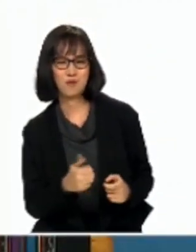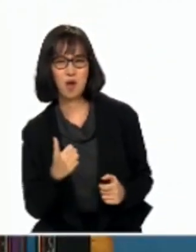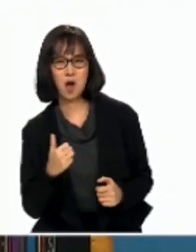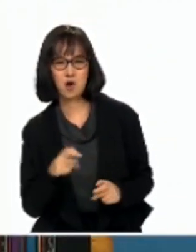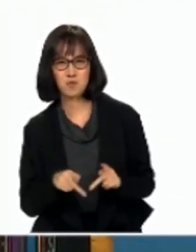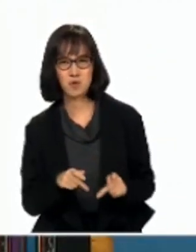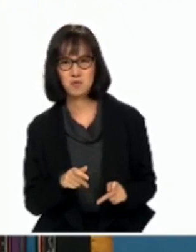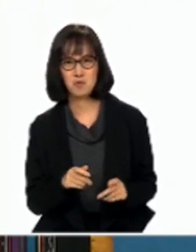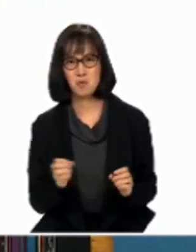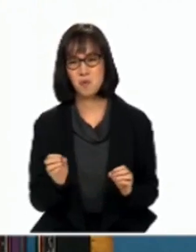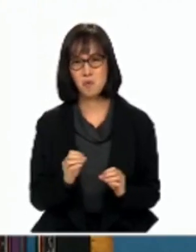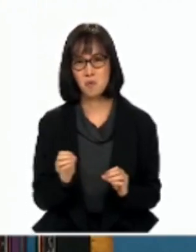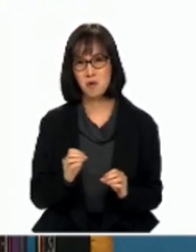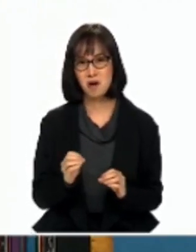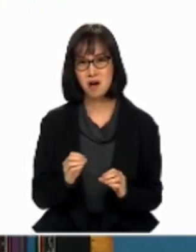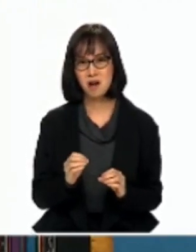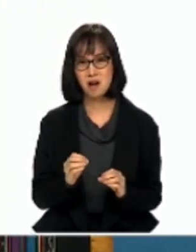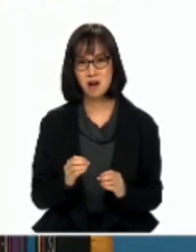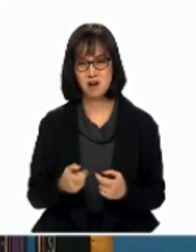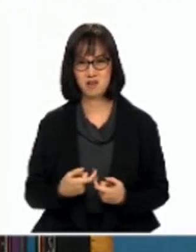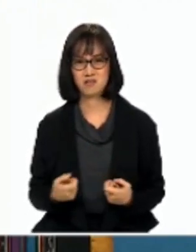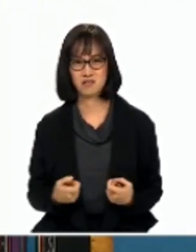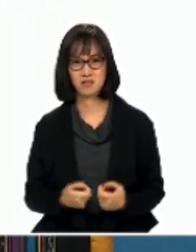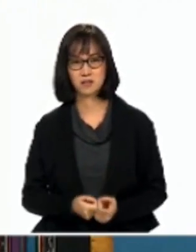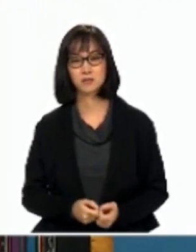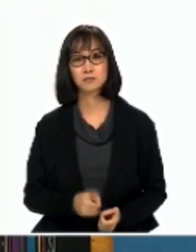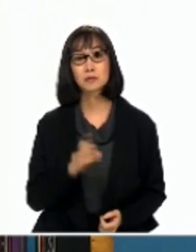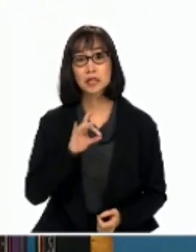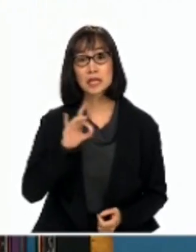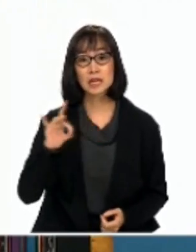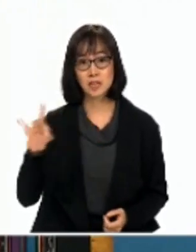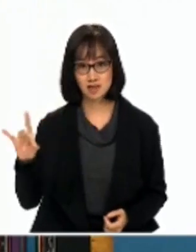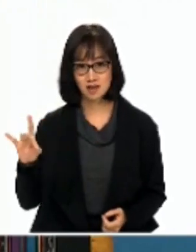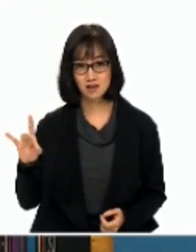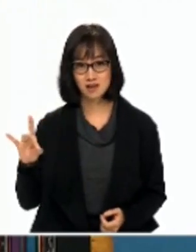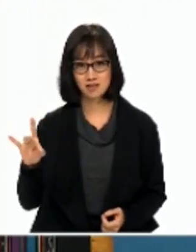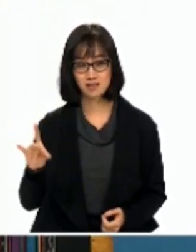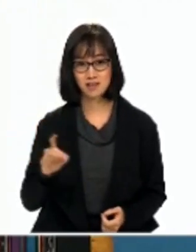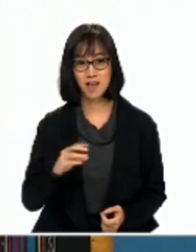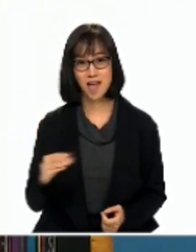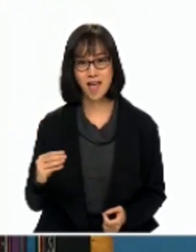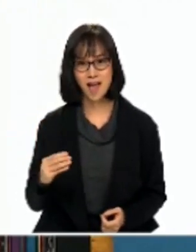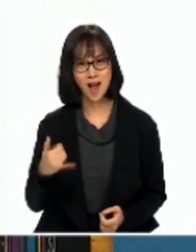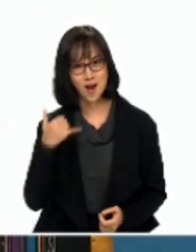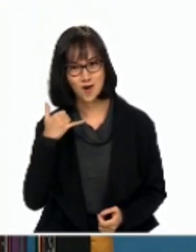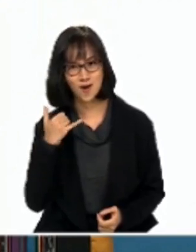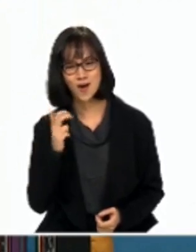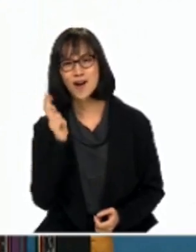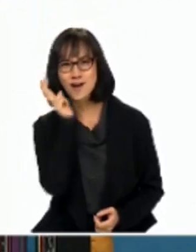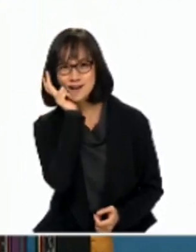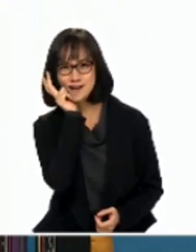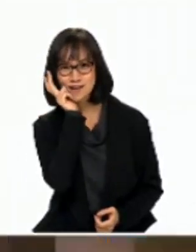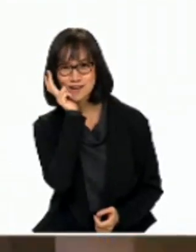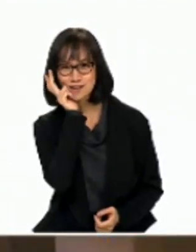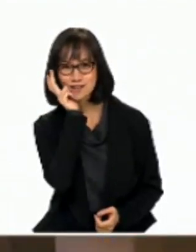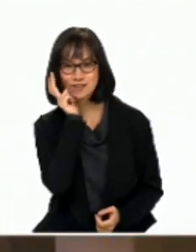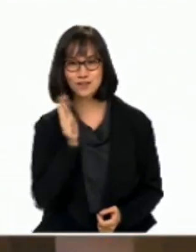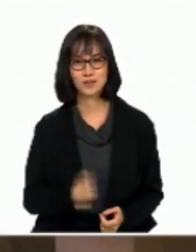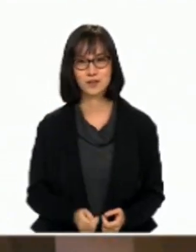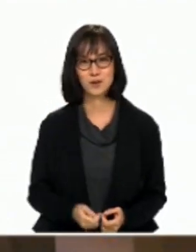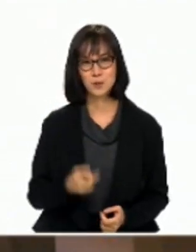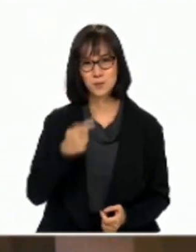kasalanan. 888 then place to President Duterte, re abuses